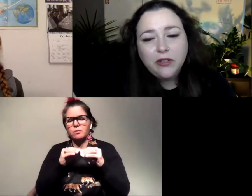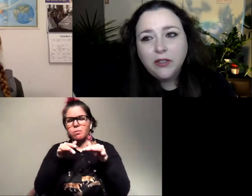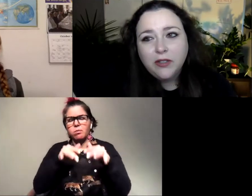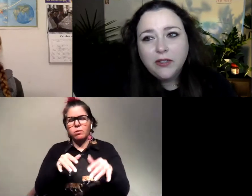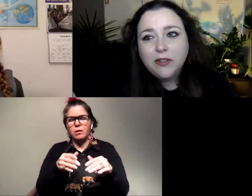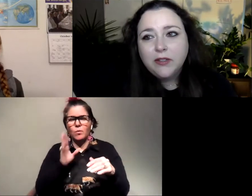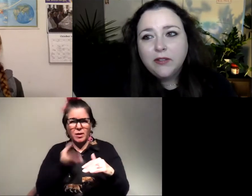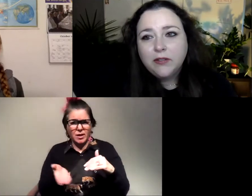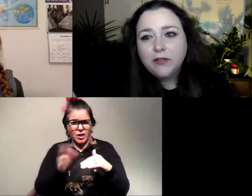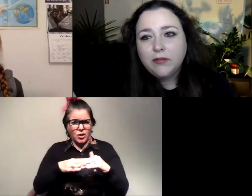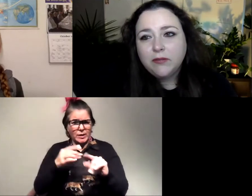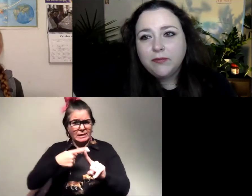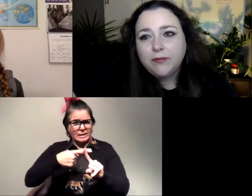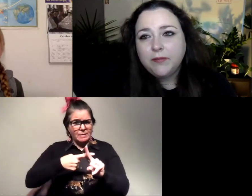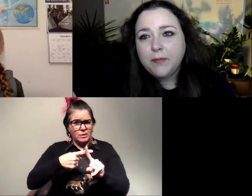temperature?